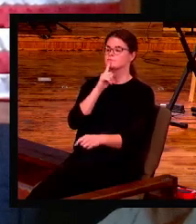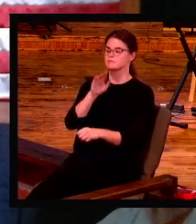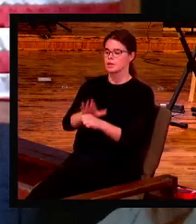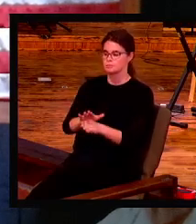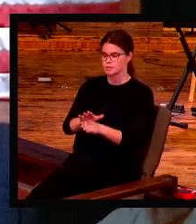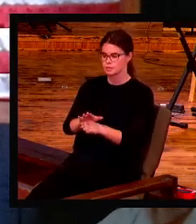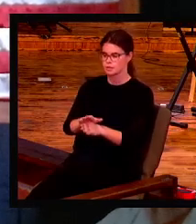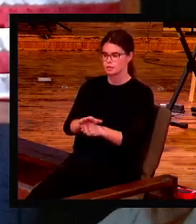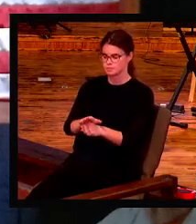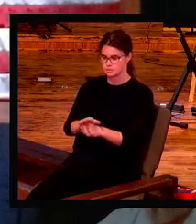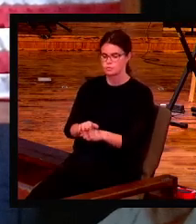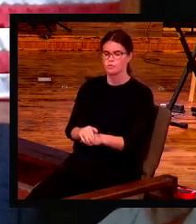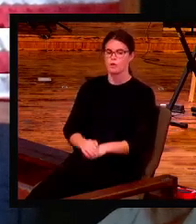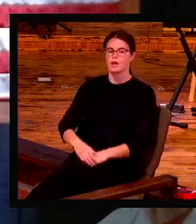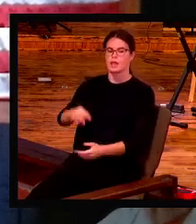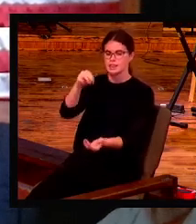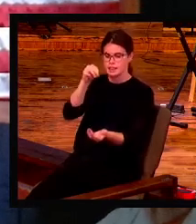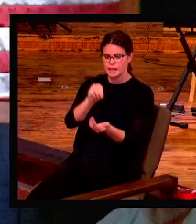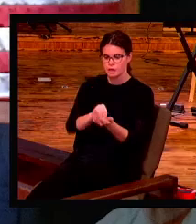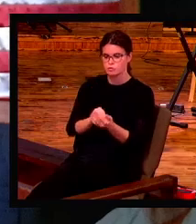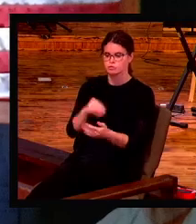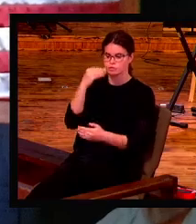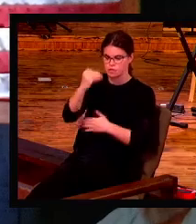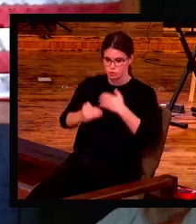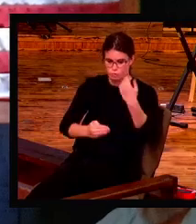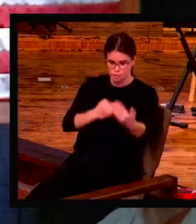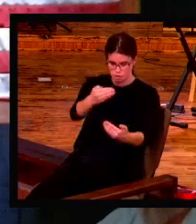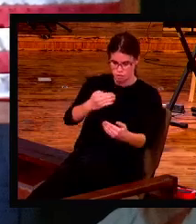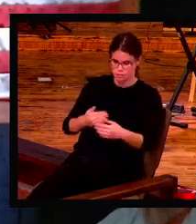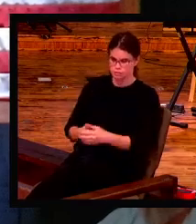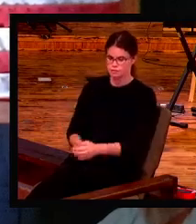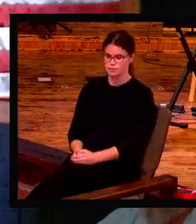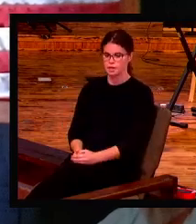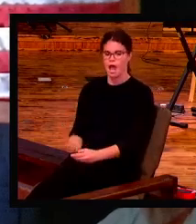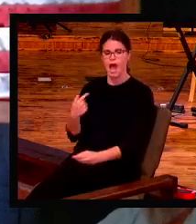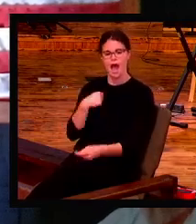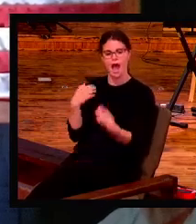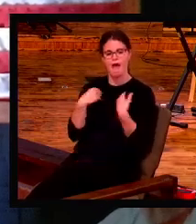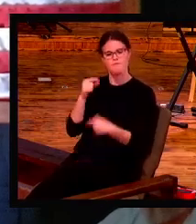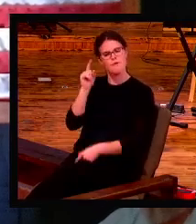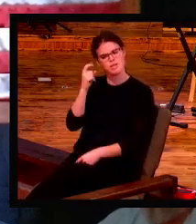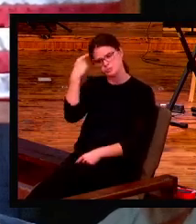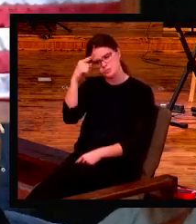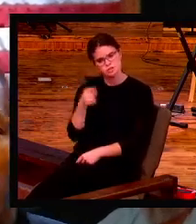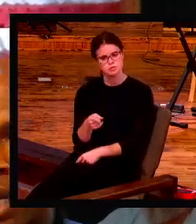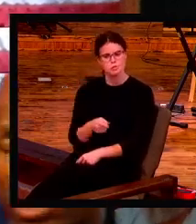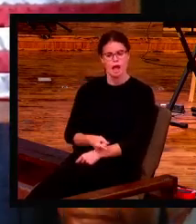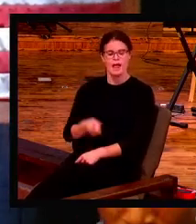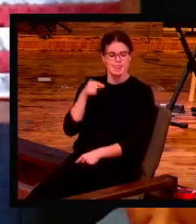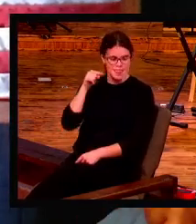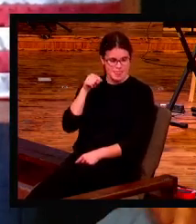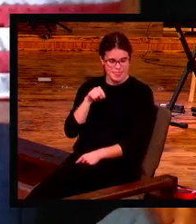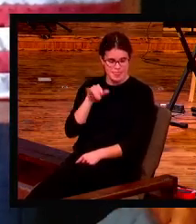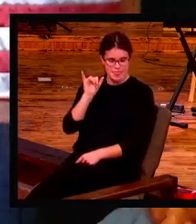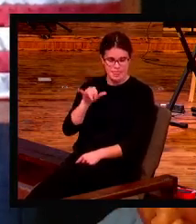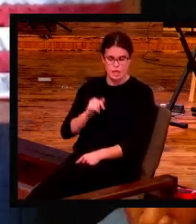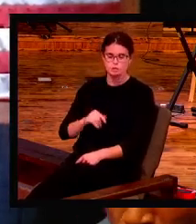his commands. So now, I got a question for you. This question changed my life, and it is, Dr. Cindy